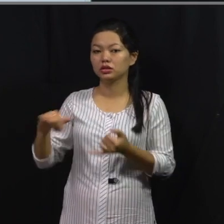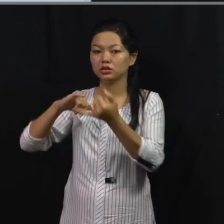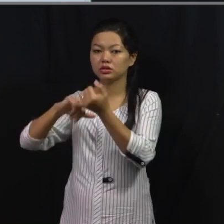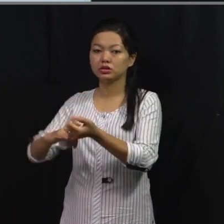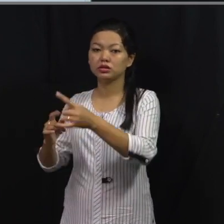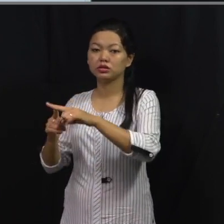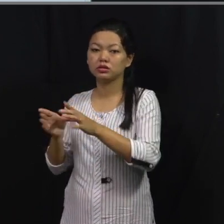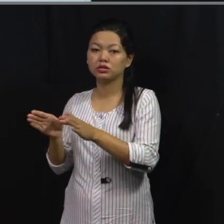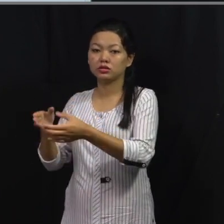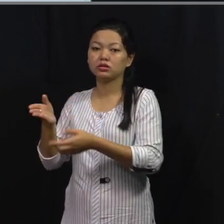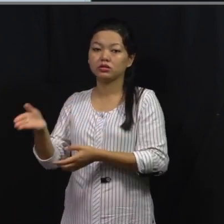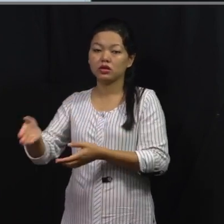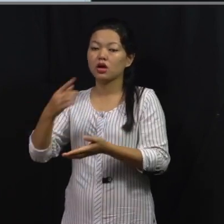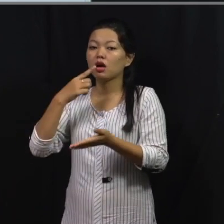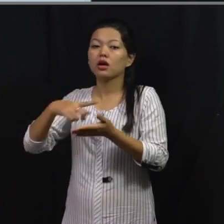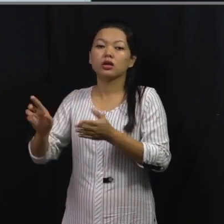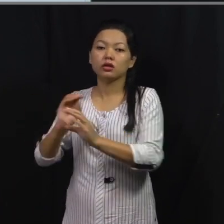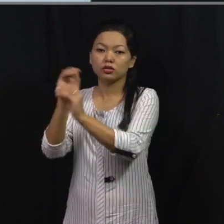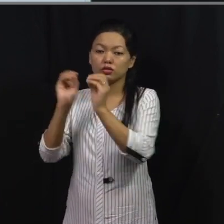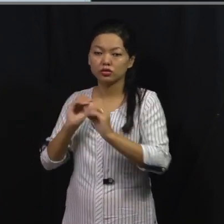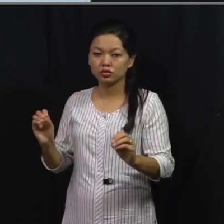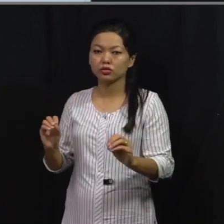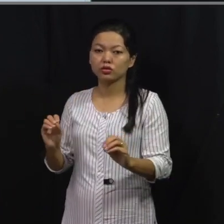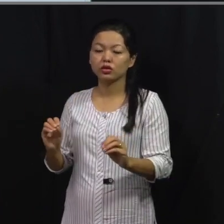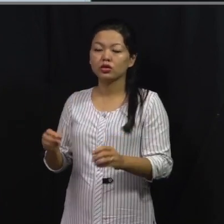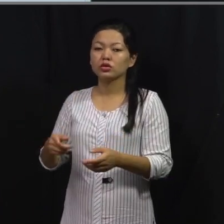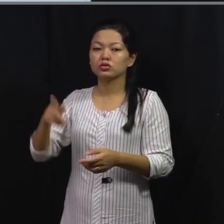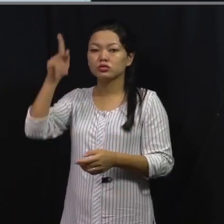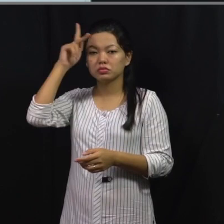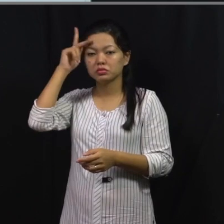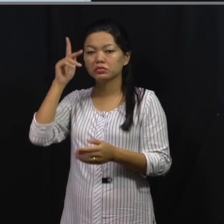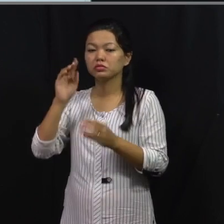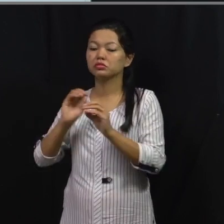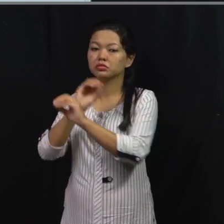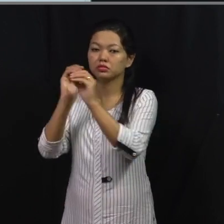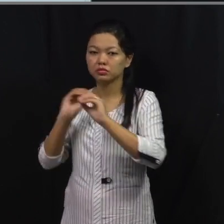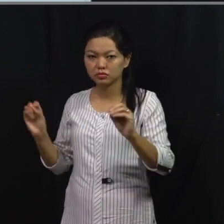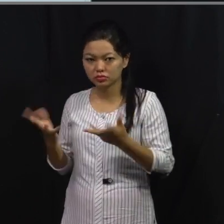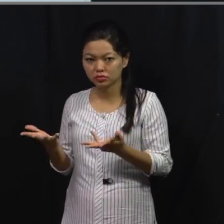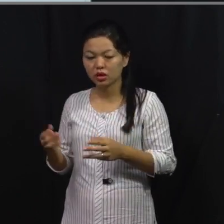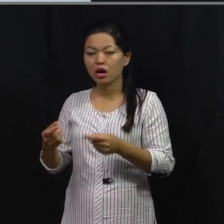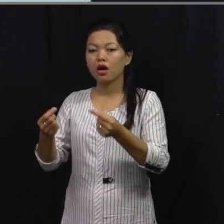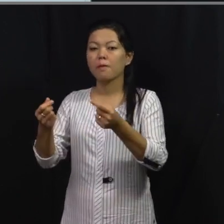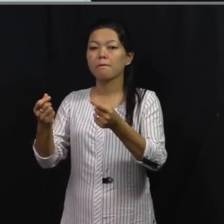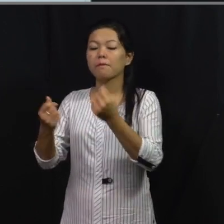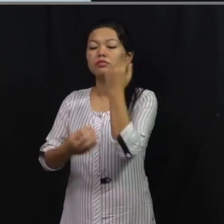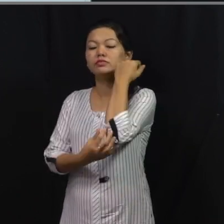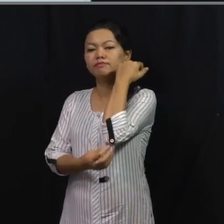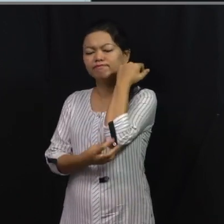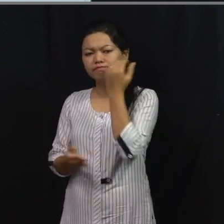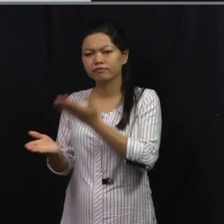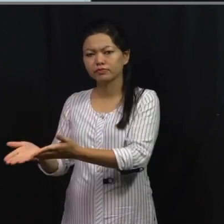the society, and that is the reason why they are educationally backward, economically also they are backward, okay, and thus,